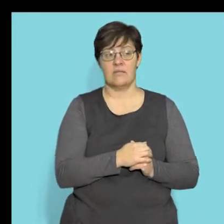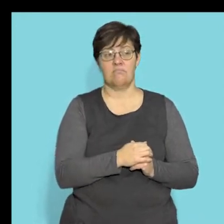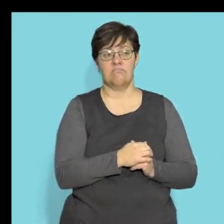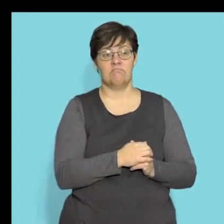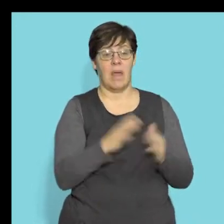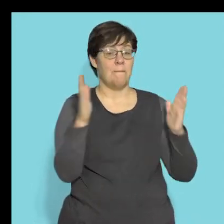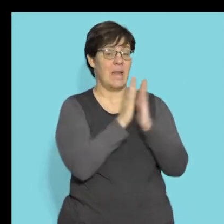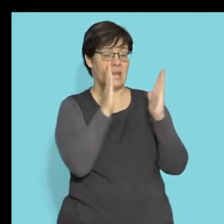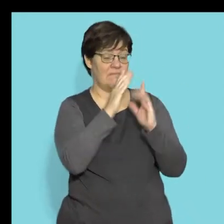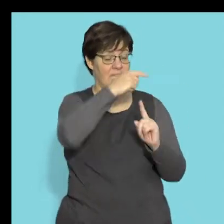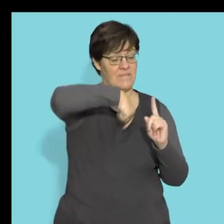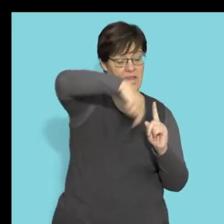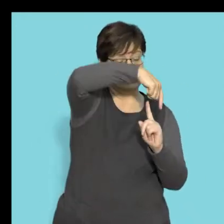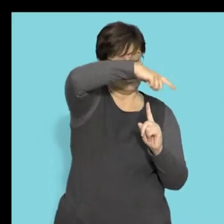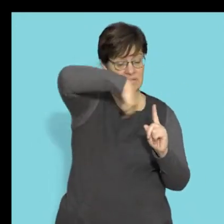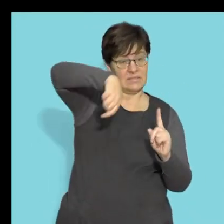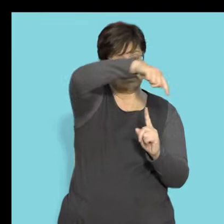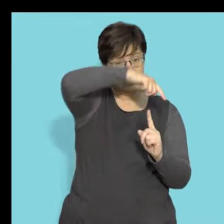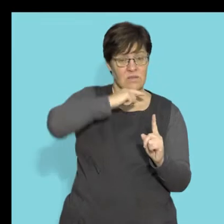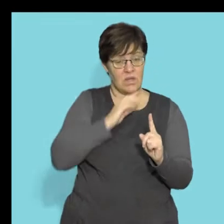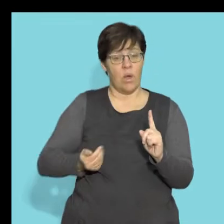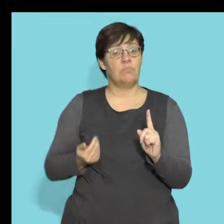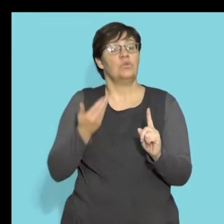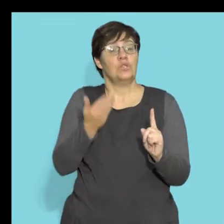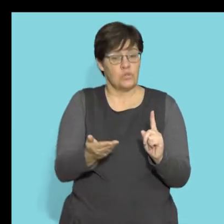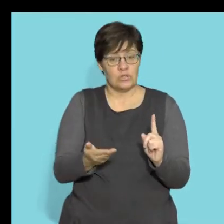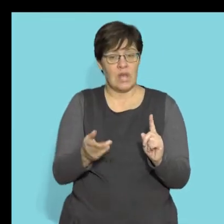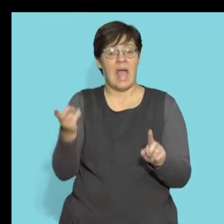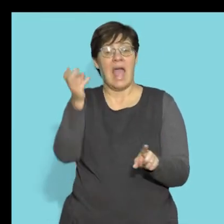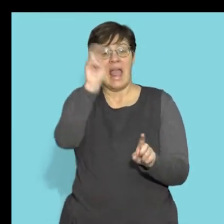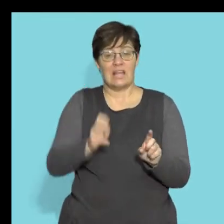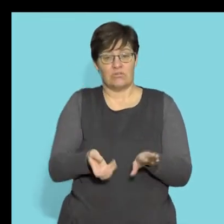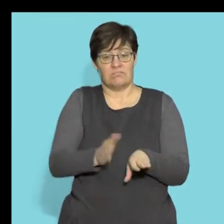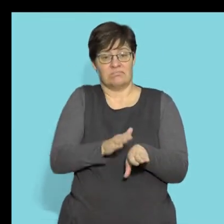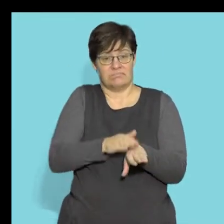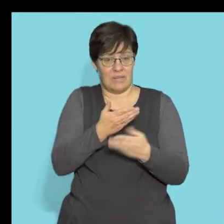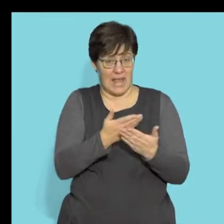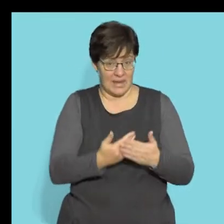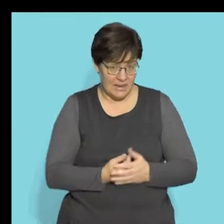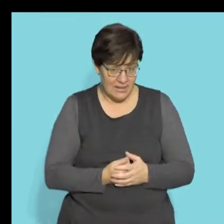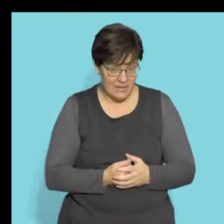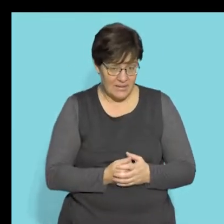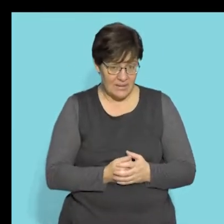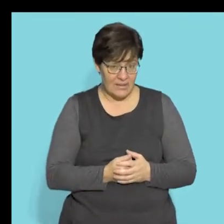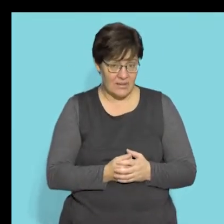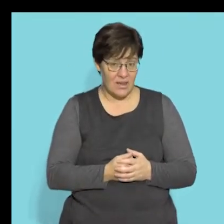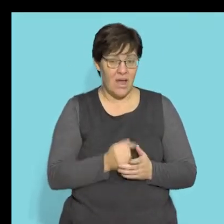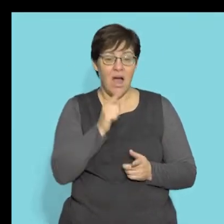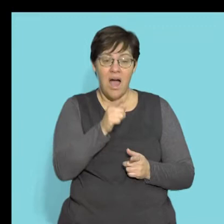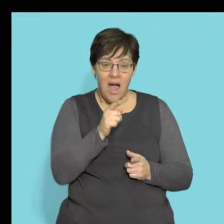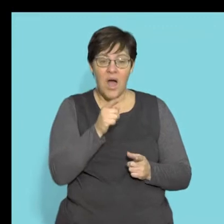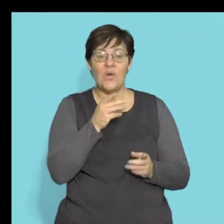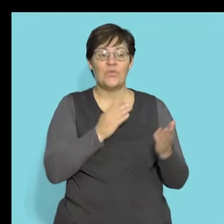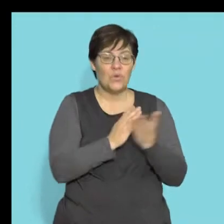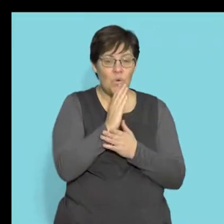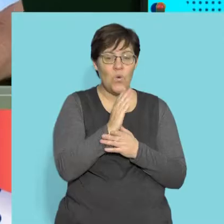let's take the magnetic field and let's see if we can produce an electric current. And so in